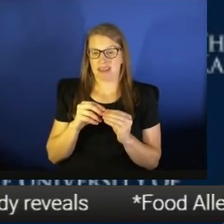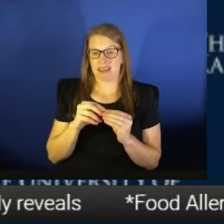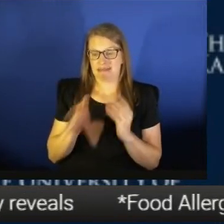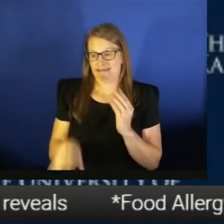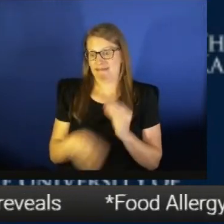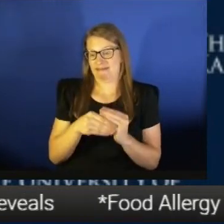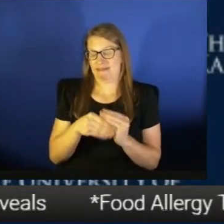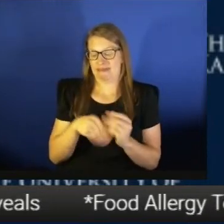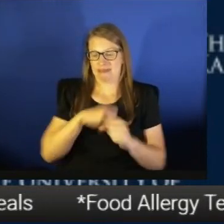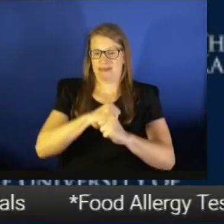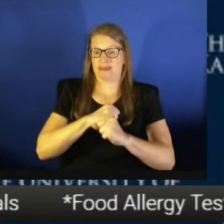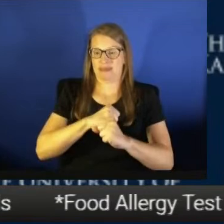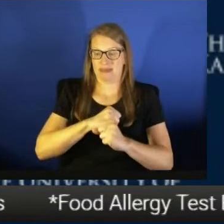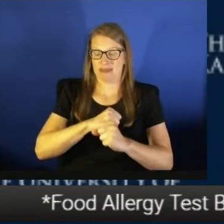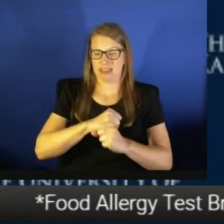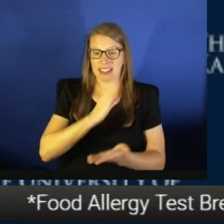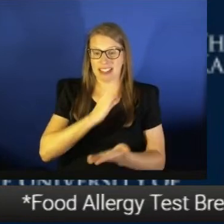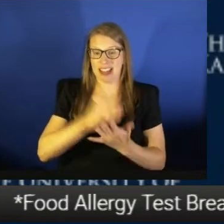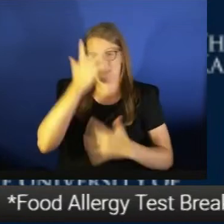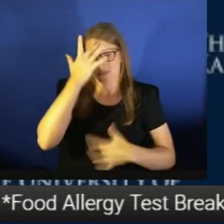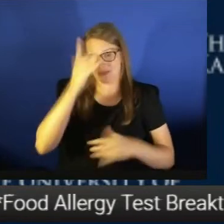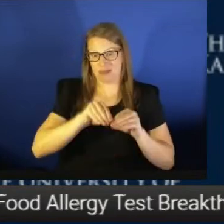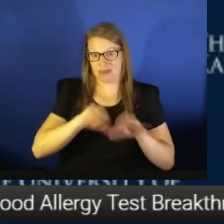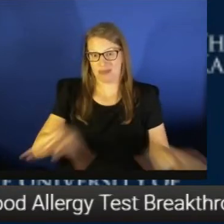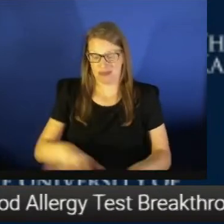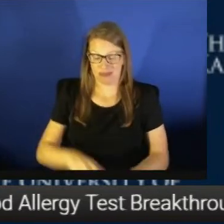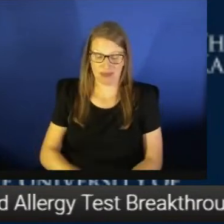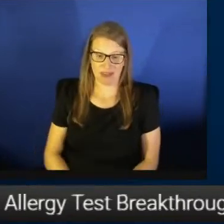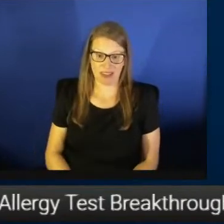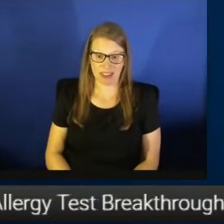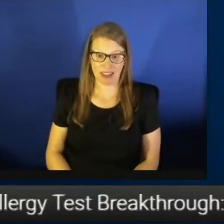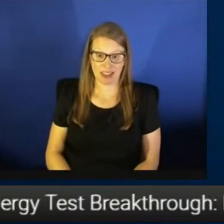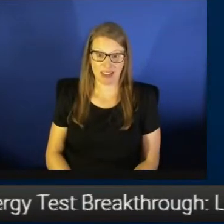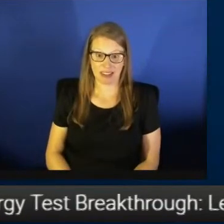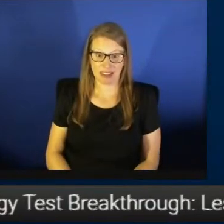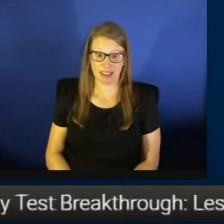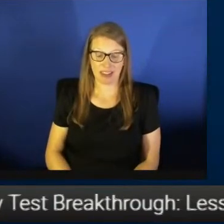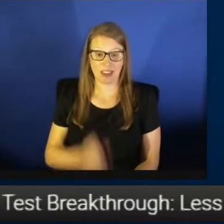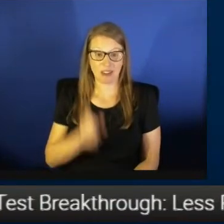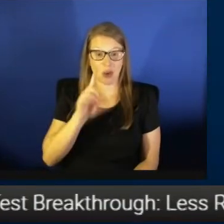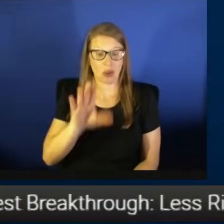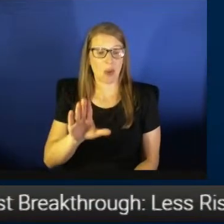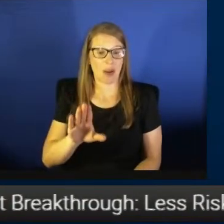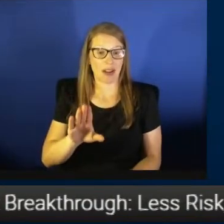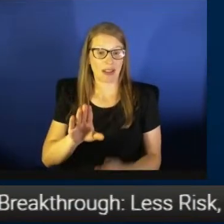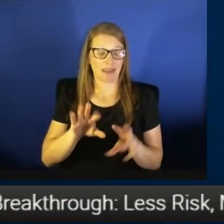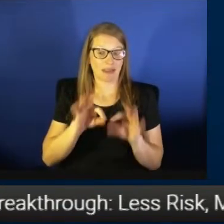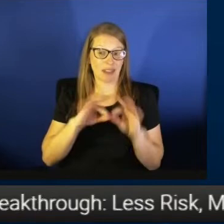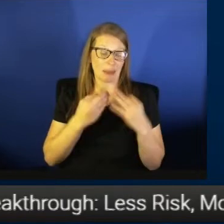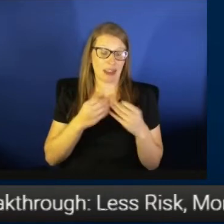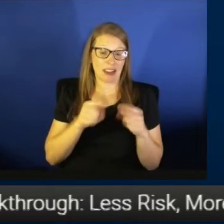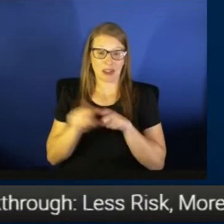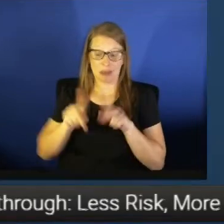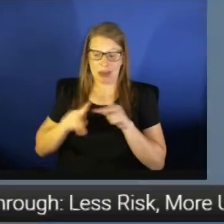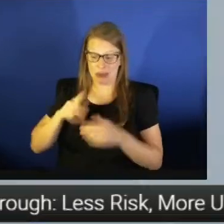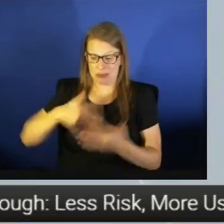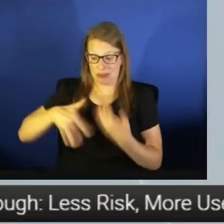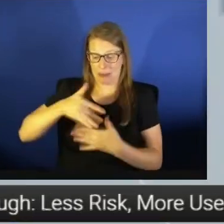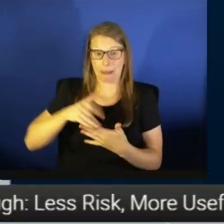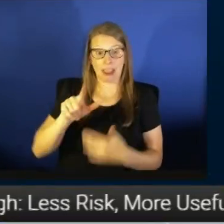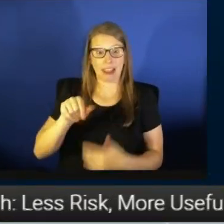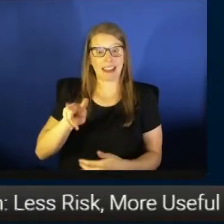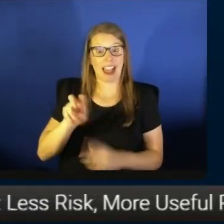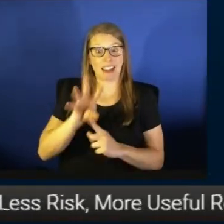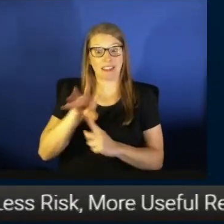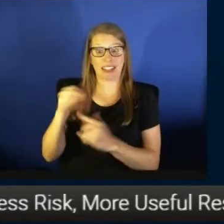spread of the virus through the family and through your bubble. Dr. Hawkinson, thanks so much. We'll see you soon. Live now out in Overland